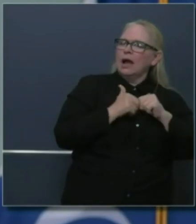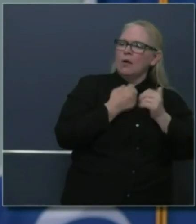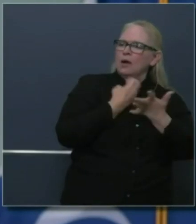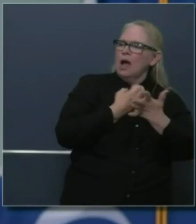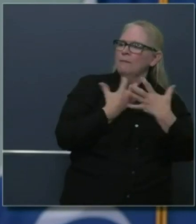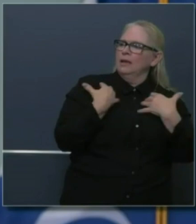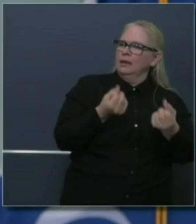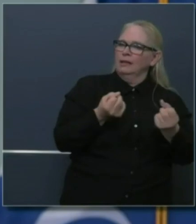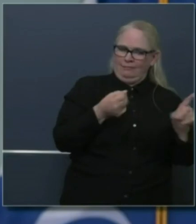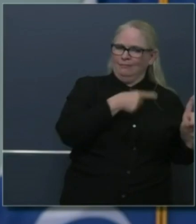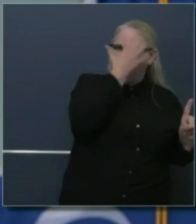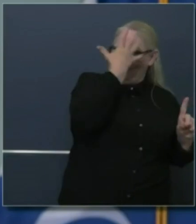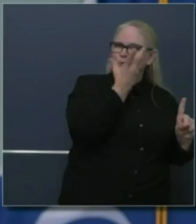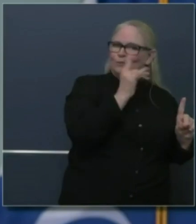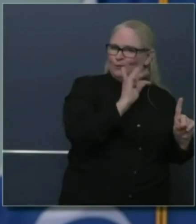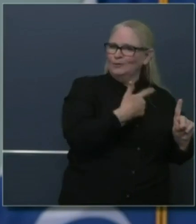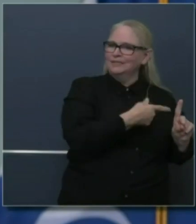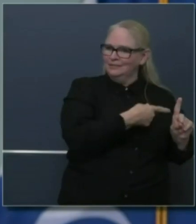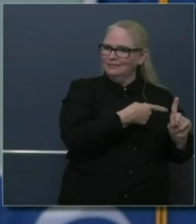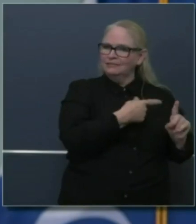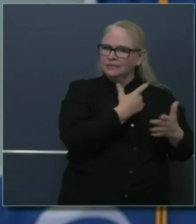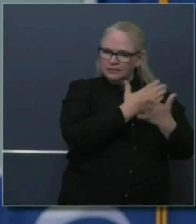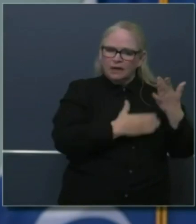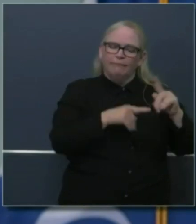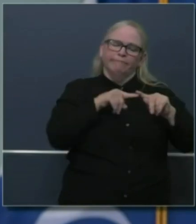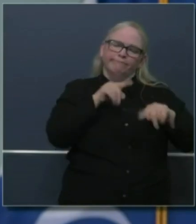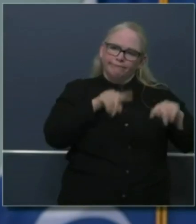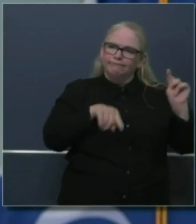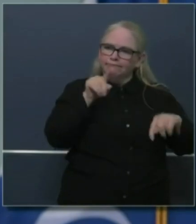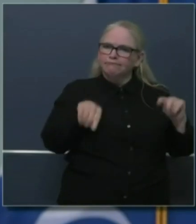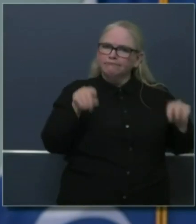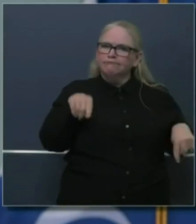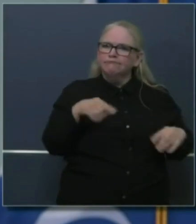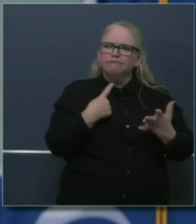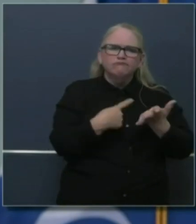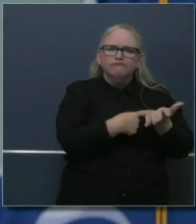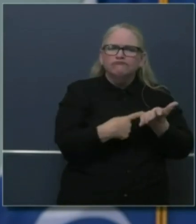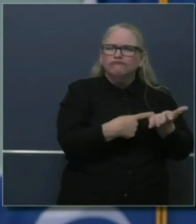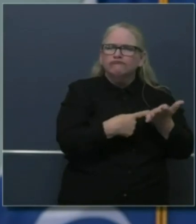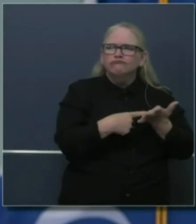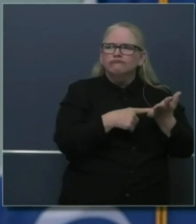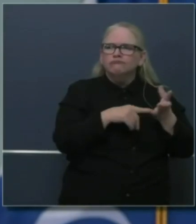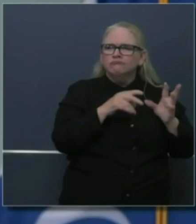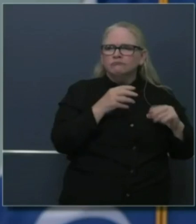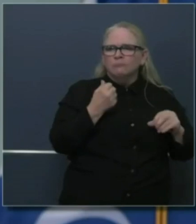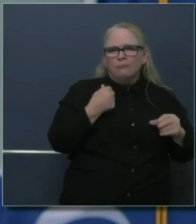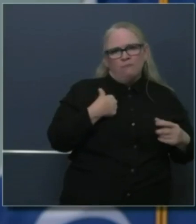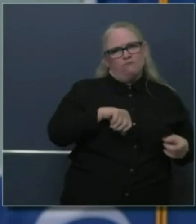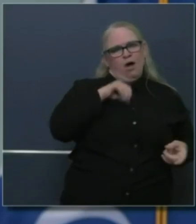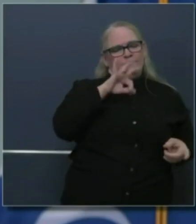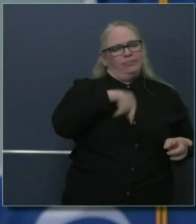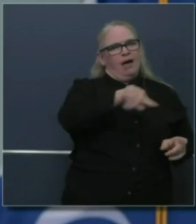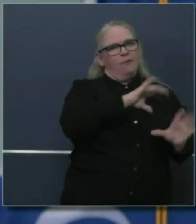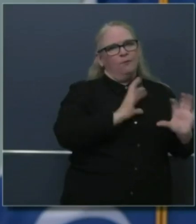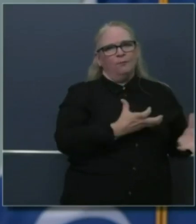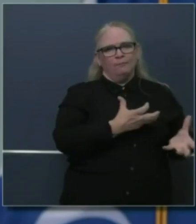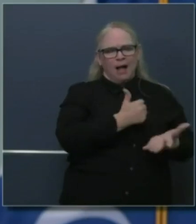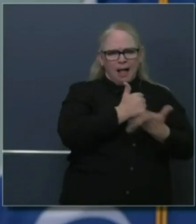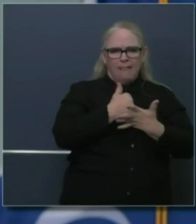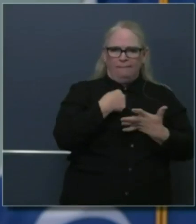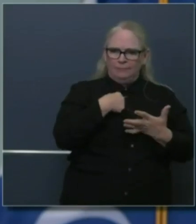there's a racial dimension in terms of these conversations. I couldn't be more proud of all of them, and they helped us